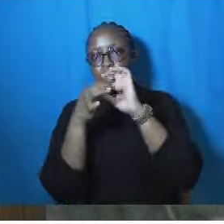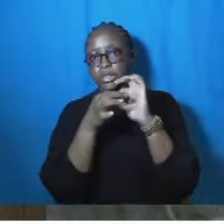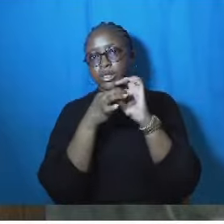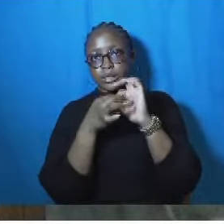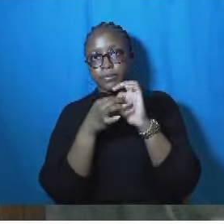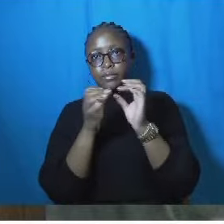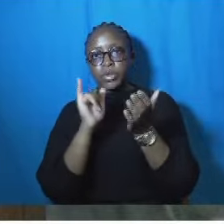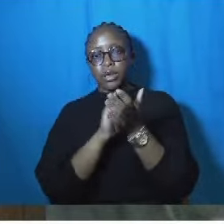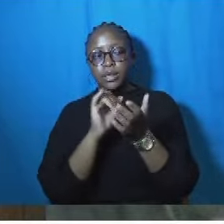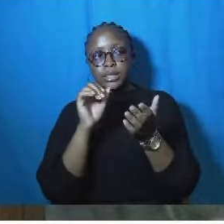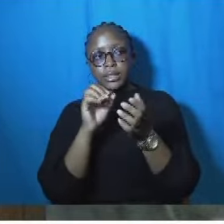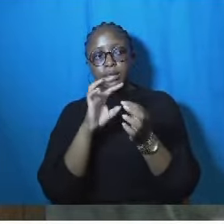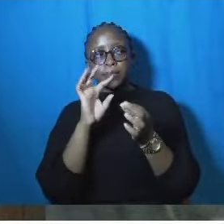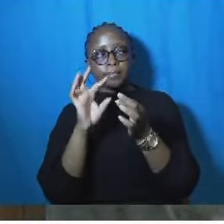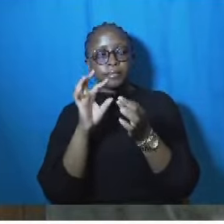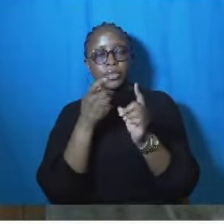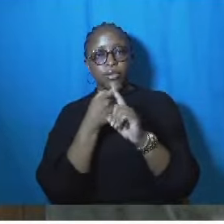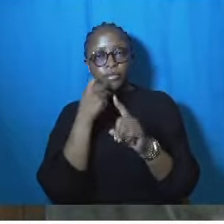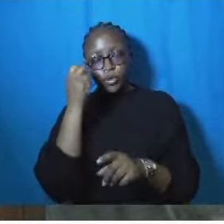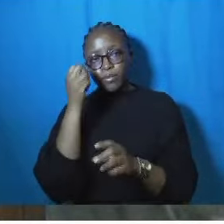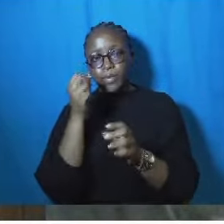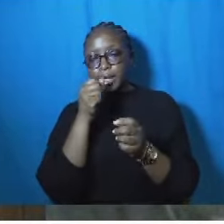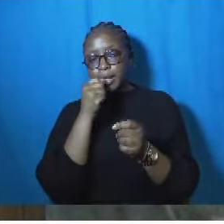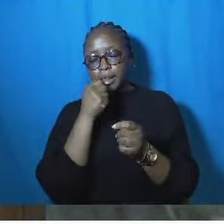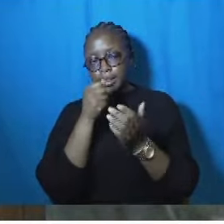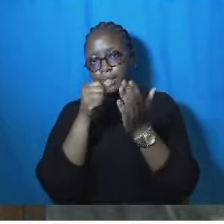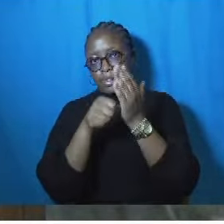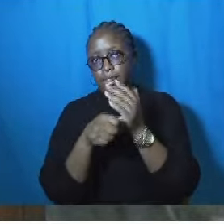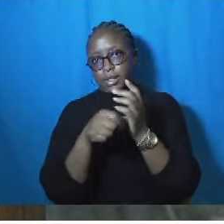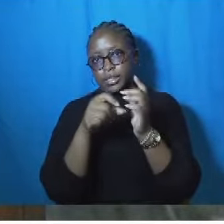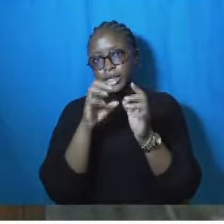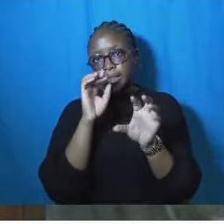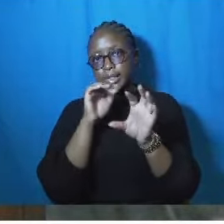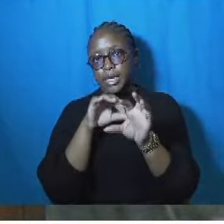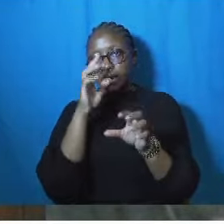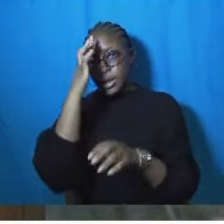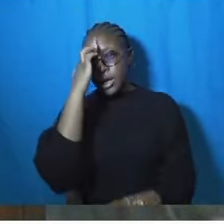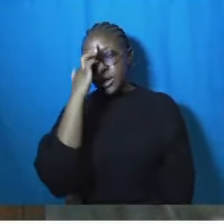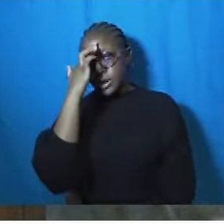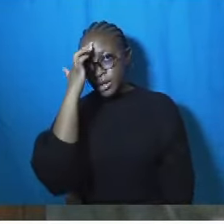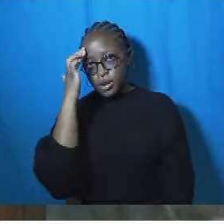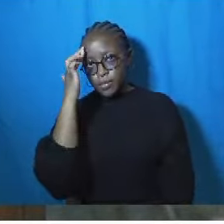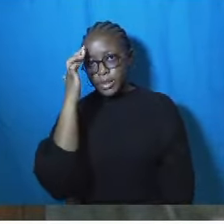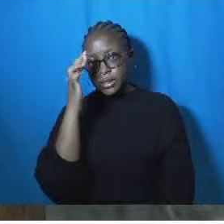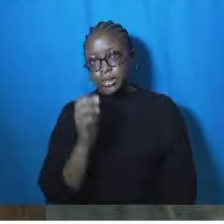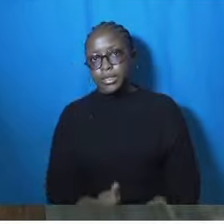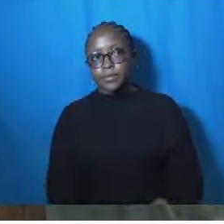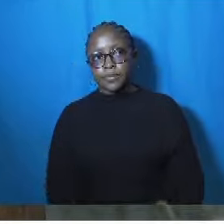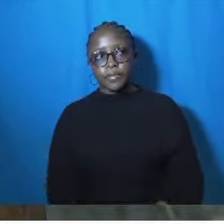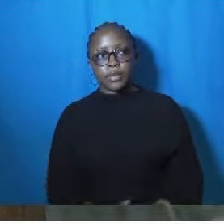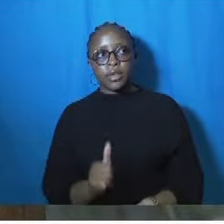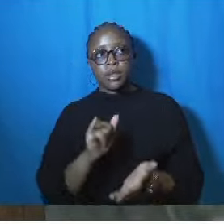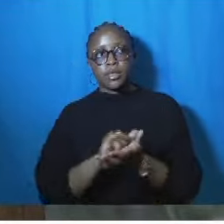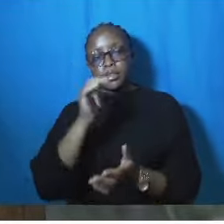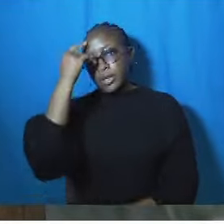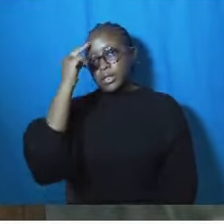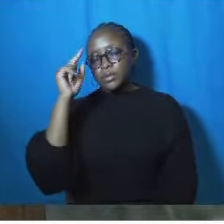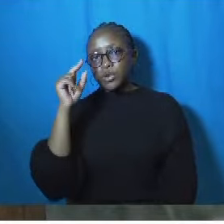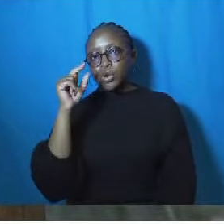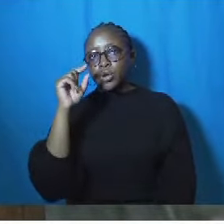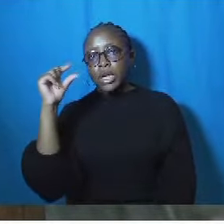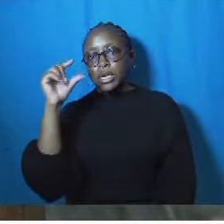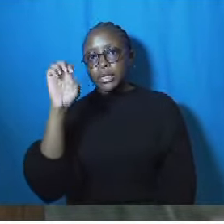Romans, which is the gospel and its effect to Jew-Gentile relationships, us